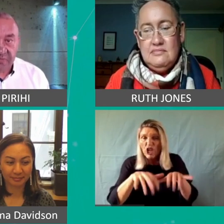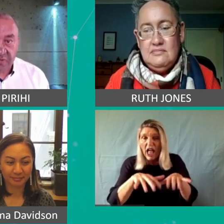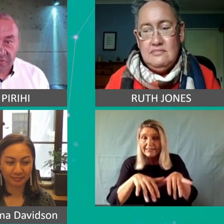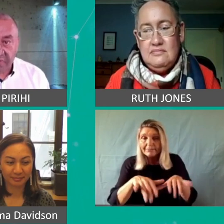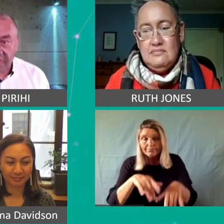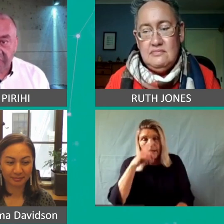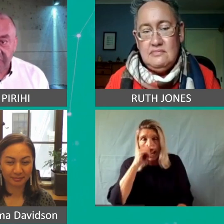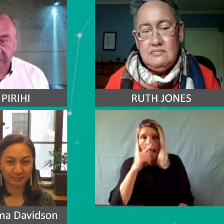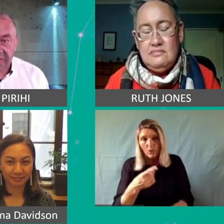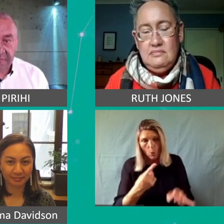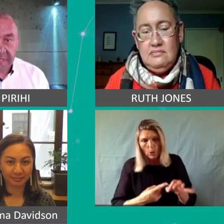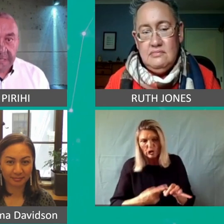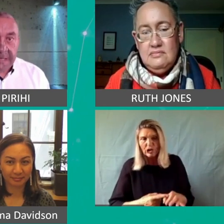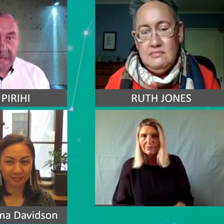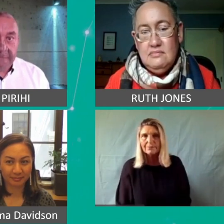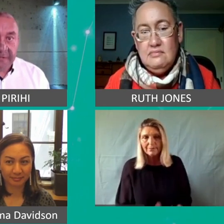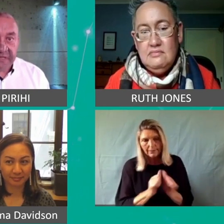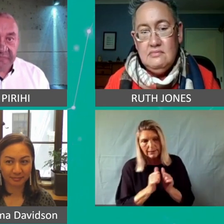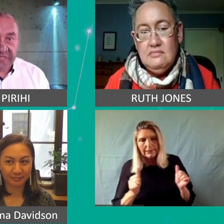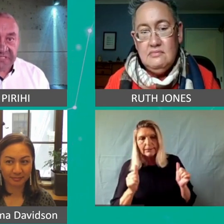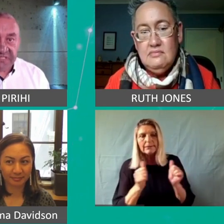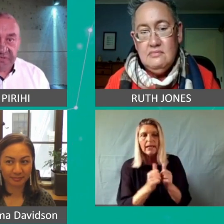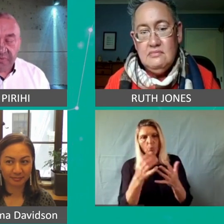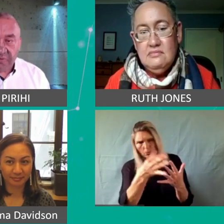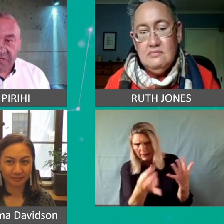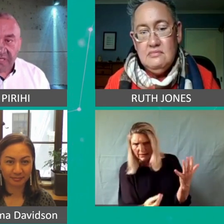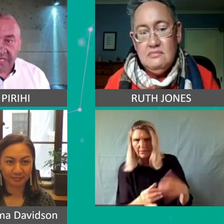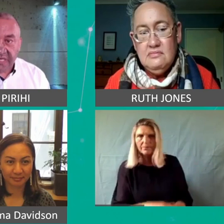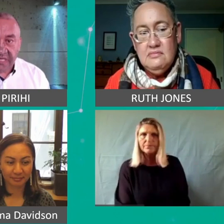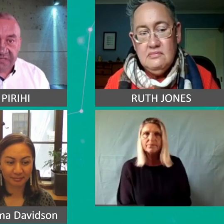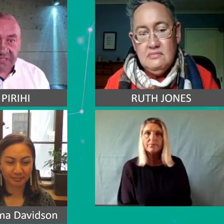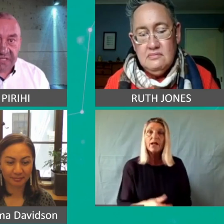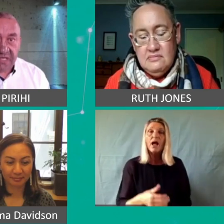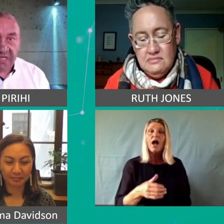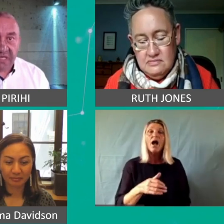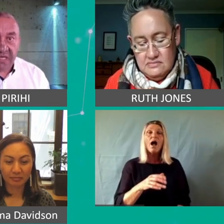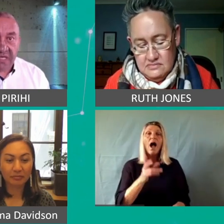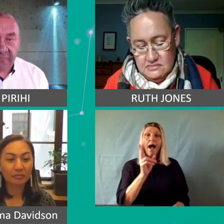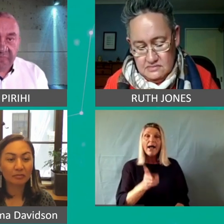team will moderate that. I'm going to come back to you, Paula, and